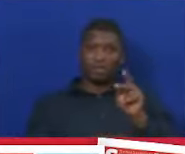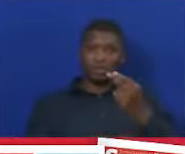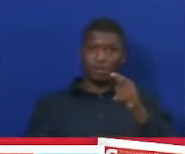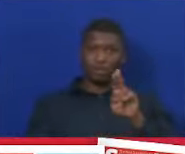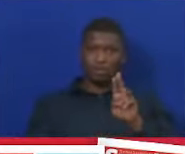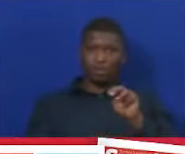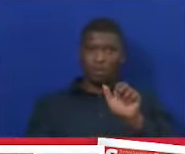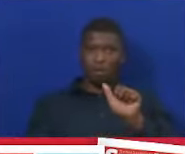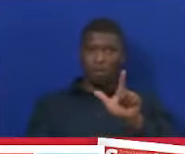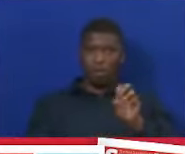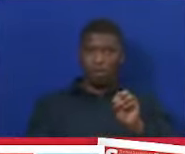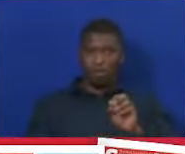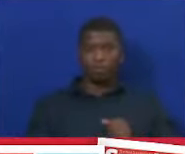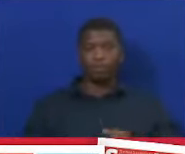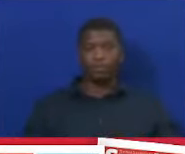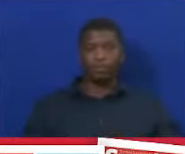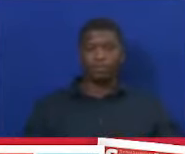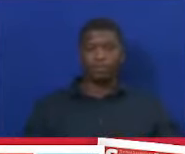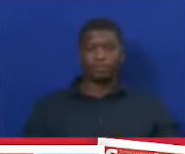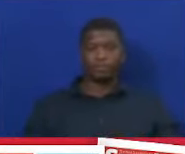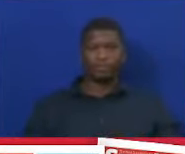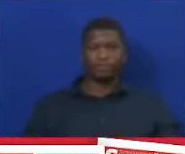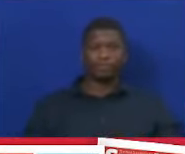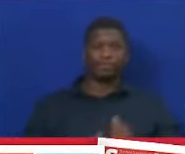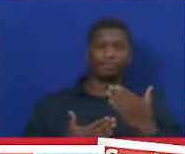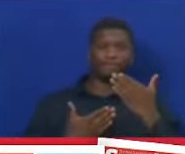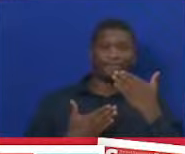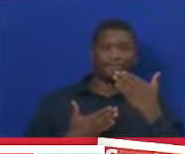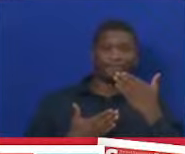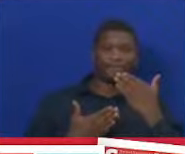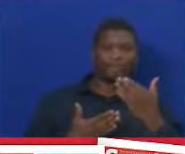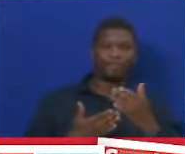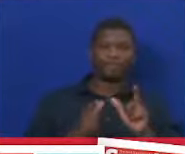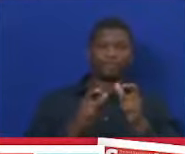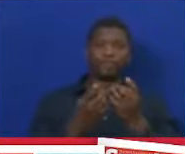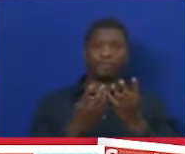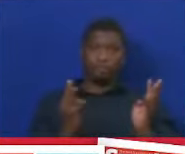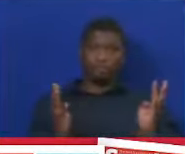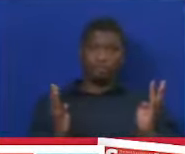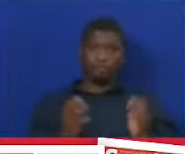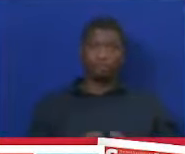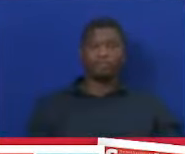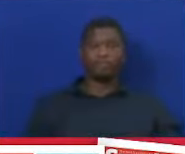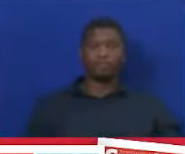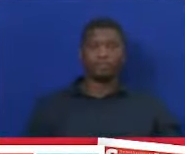Thank you, commissioners.